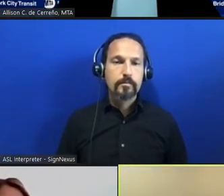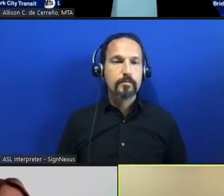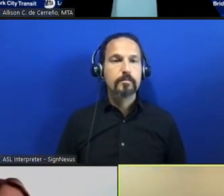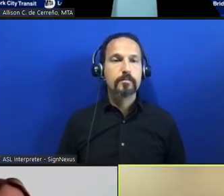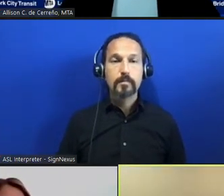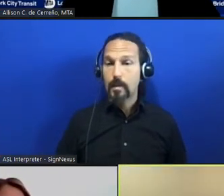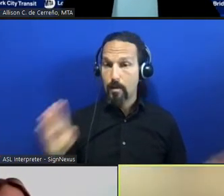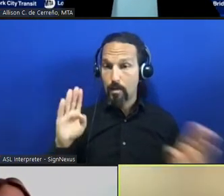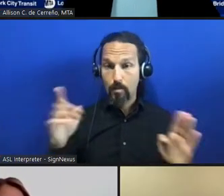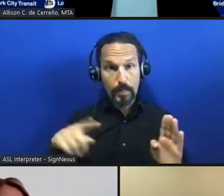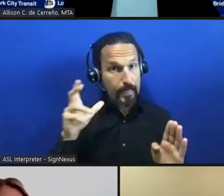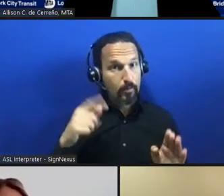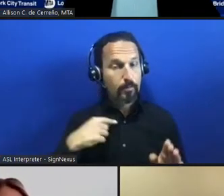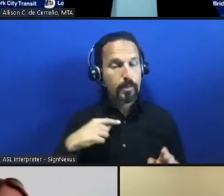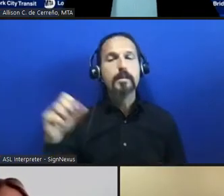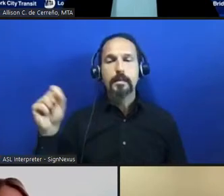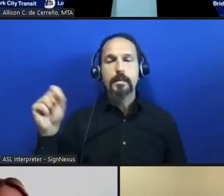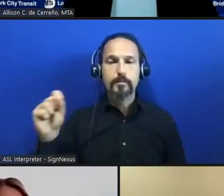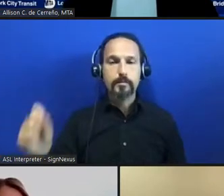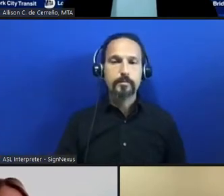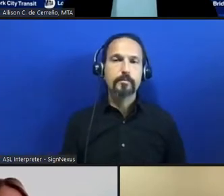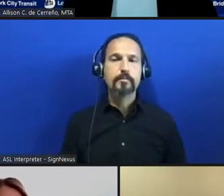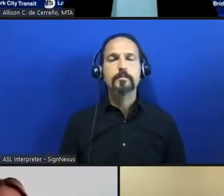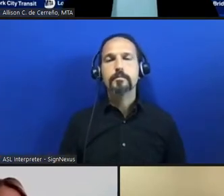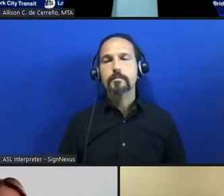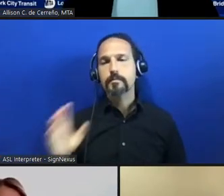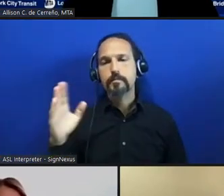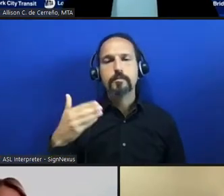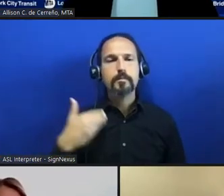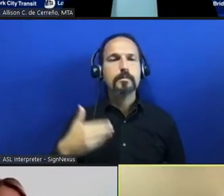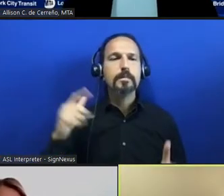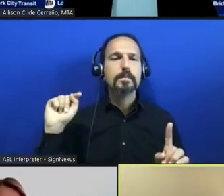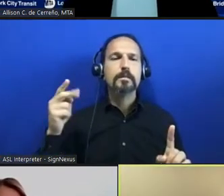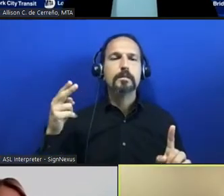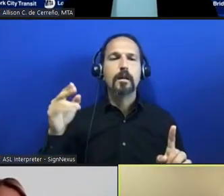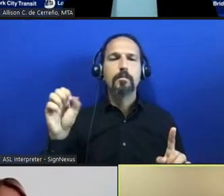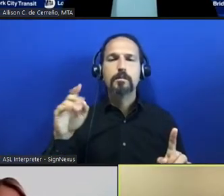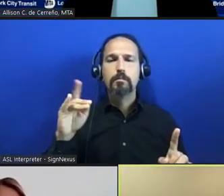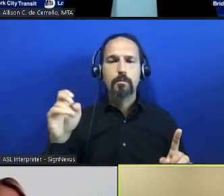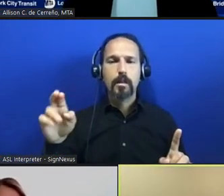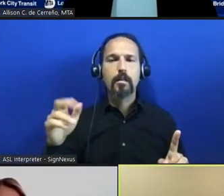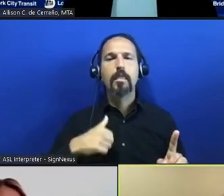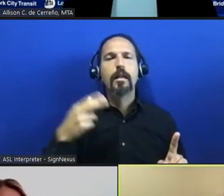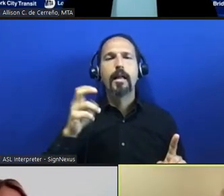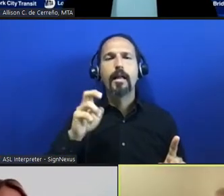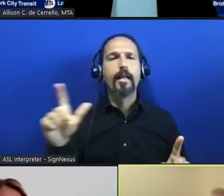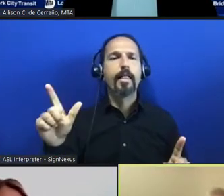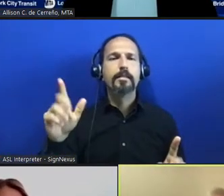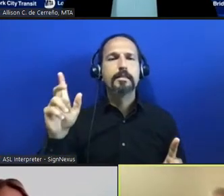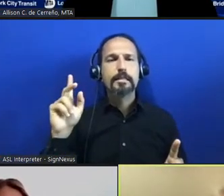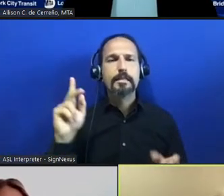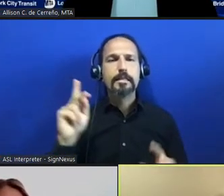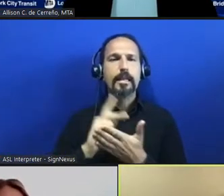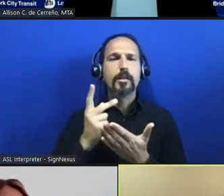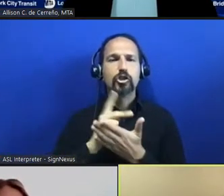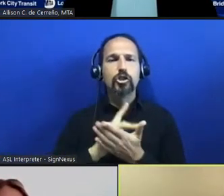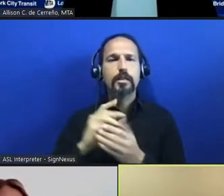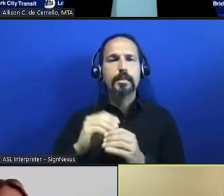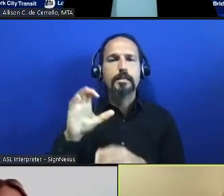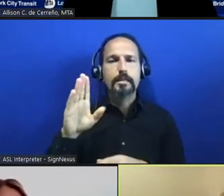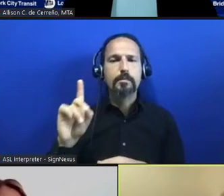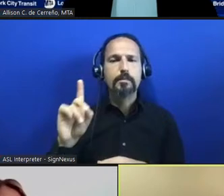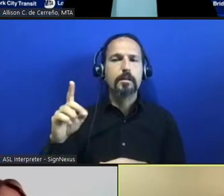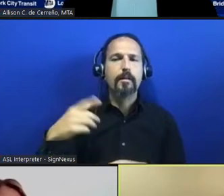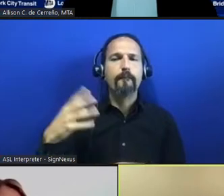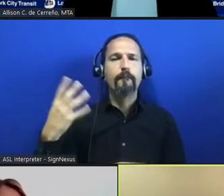hello can you hear me yes we can hi I'm Thomas Miller I'm a resident of Hell's Kitchen and the CBD I've raised my family